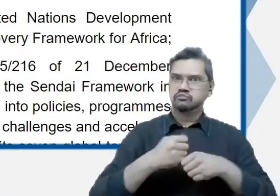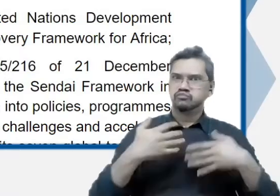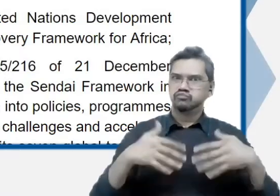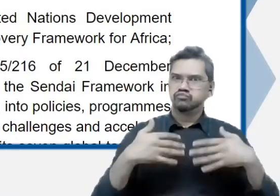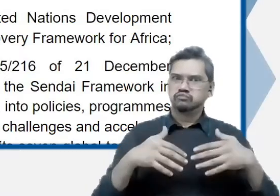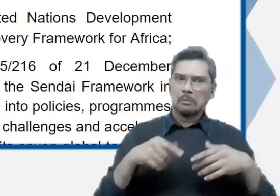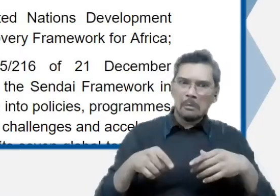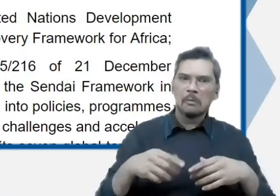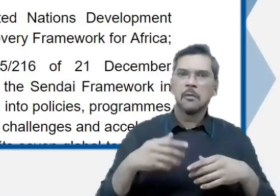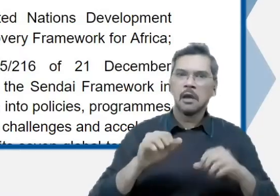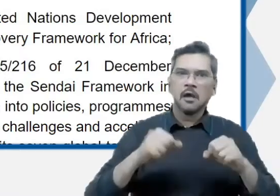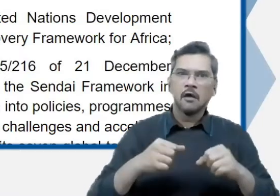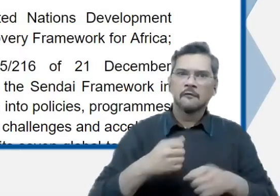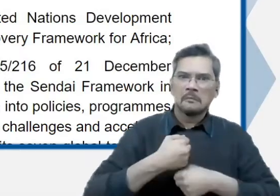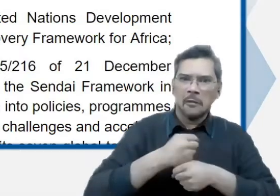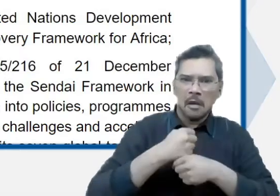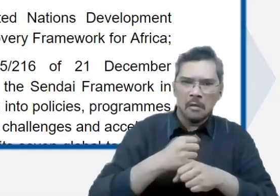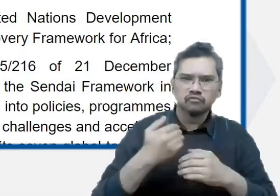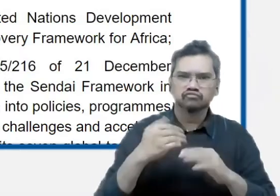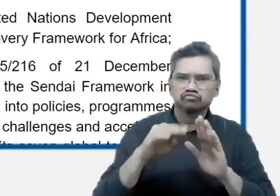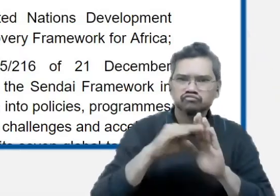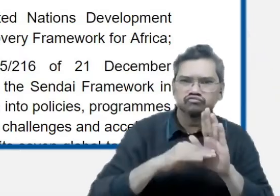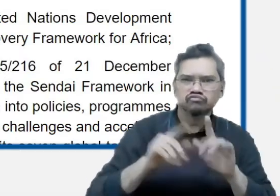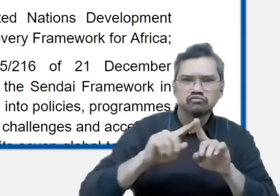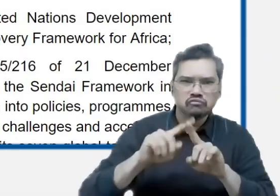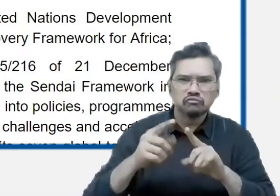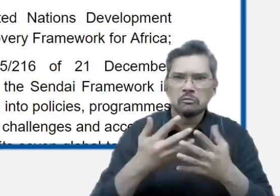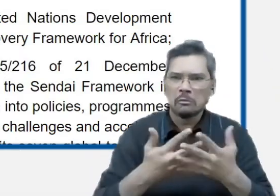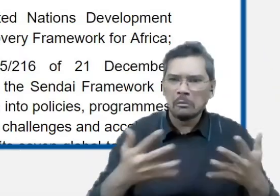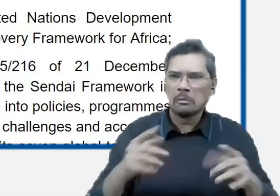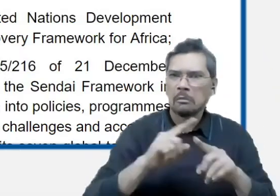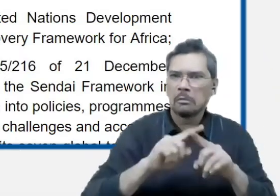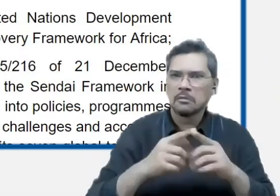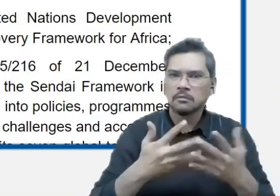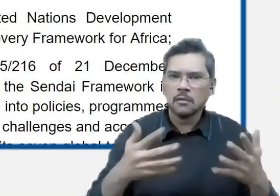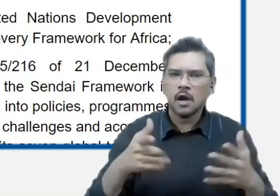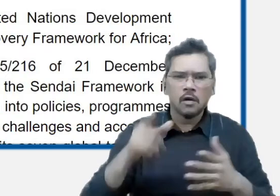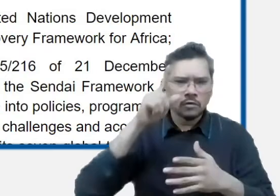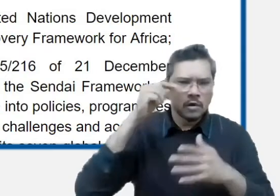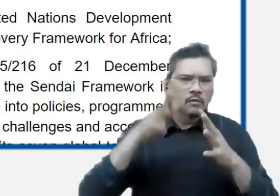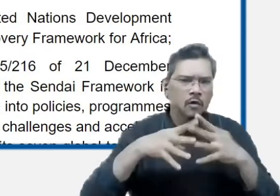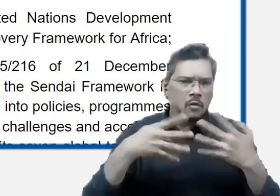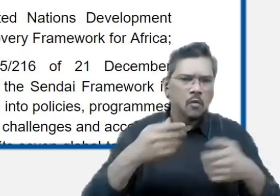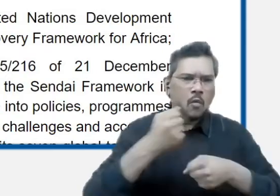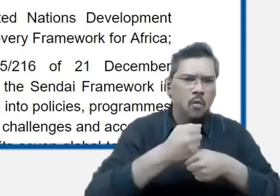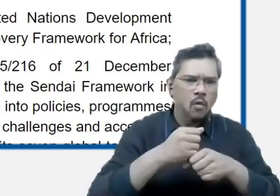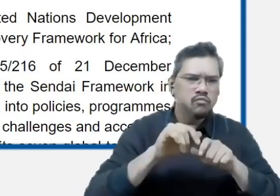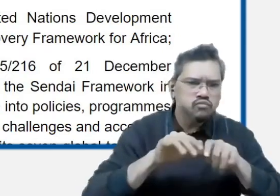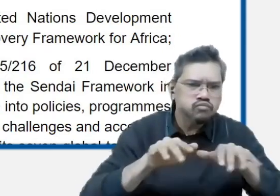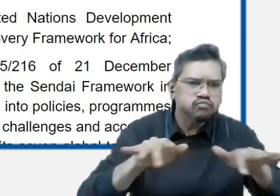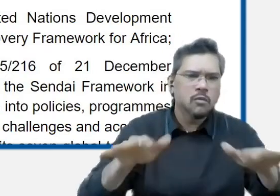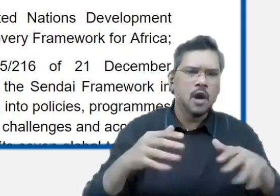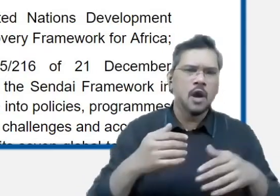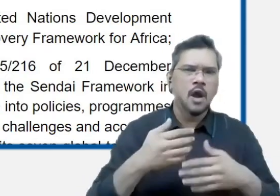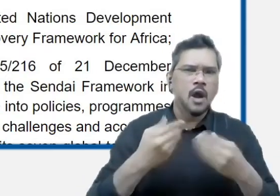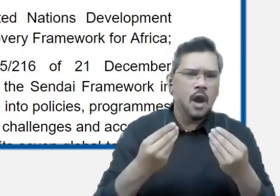including the regional module, as well as development, implementation, monitoring, and review of progress of disaster risk reduction strategies